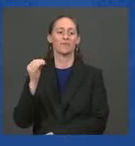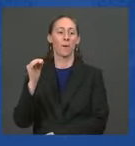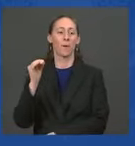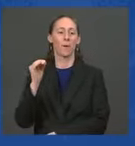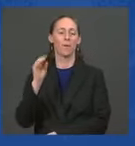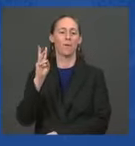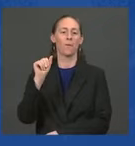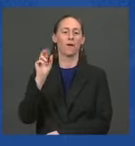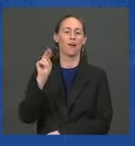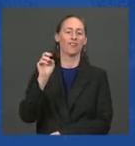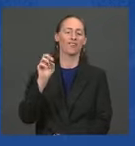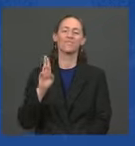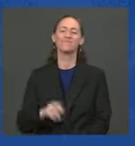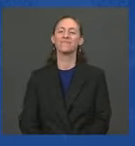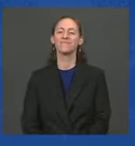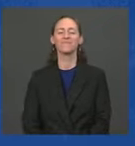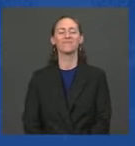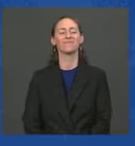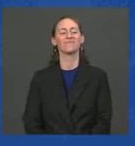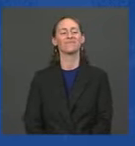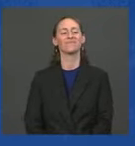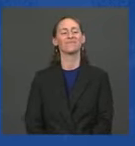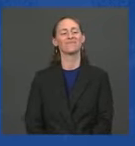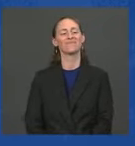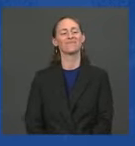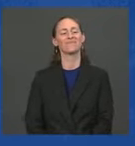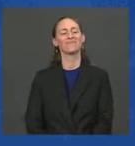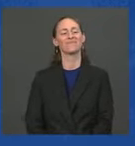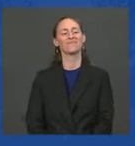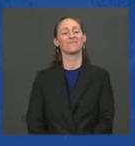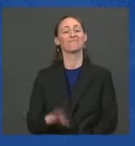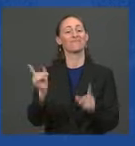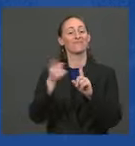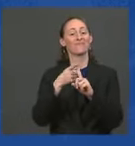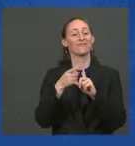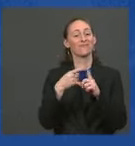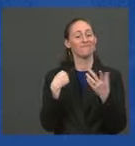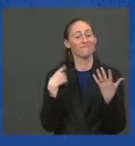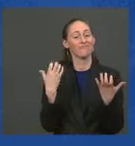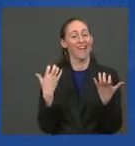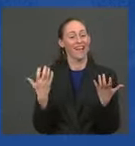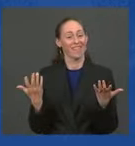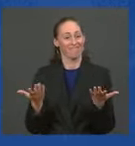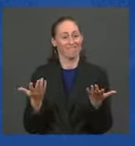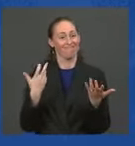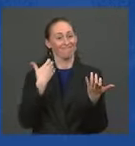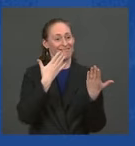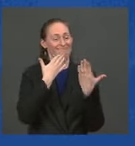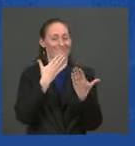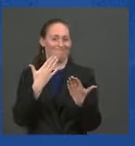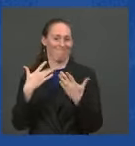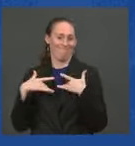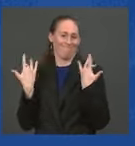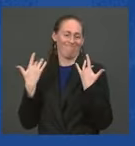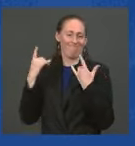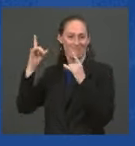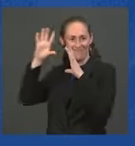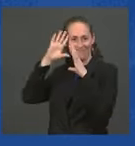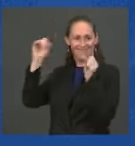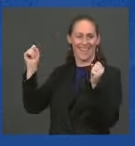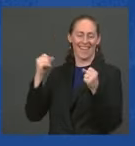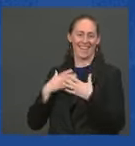Center. So first I would like to start by thanking the President, I